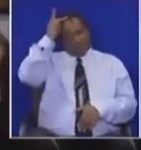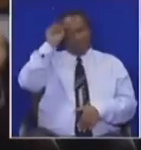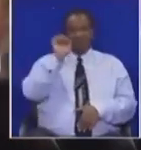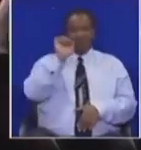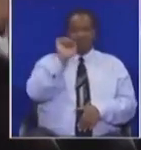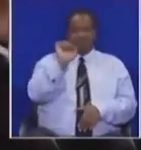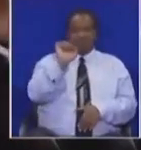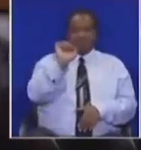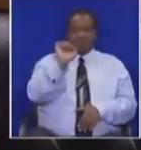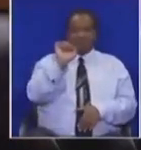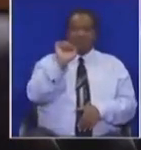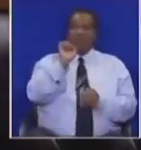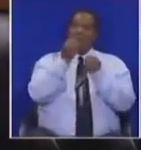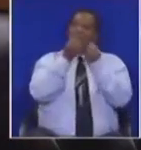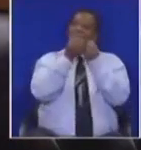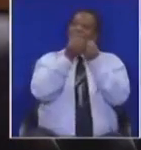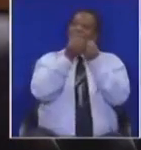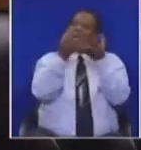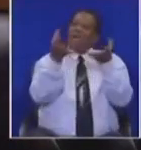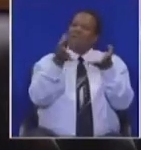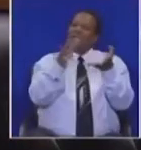Iningi labo alinama title deeds.